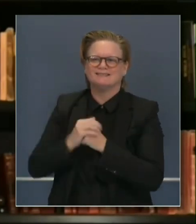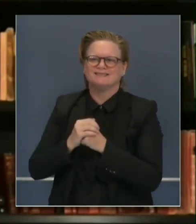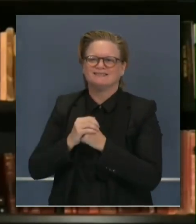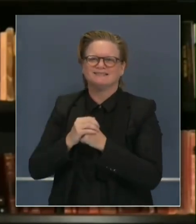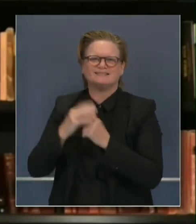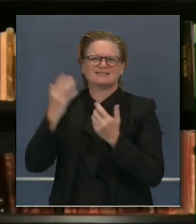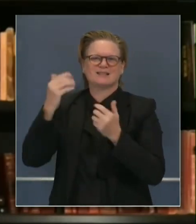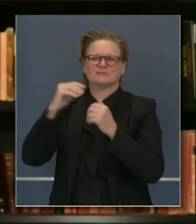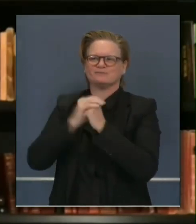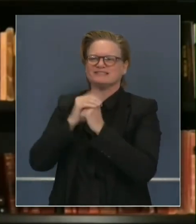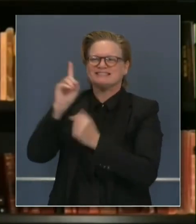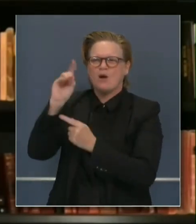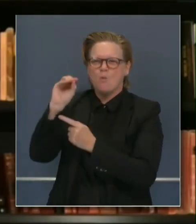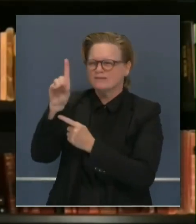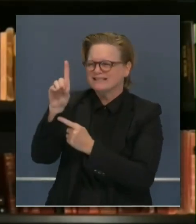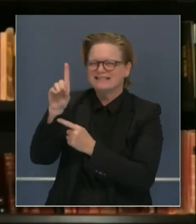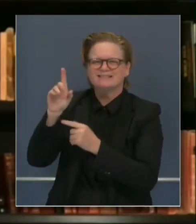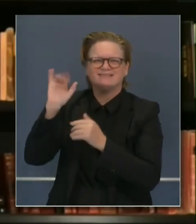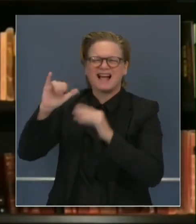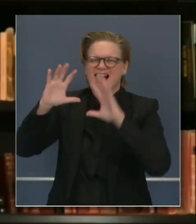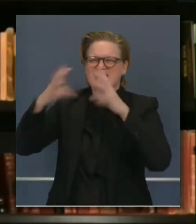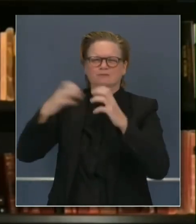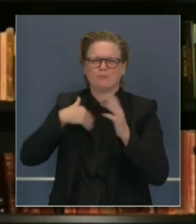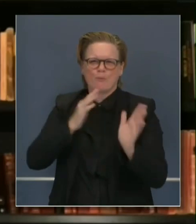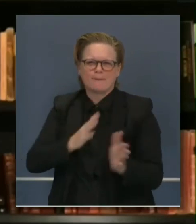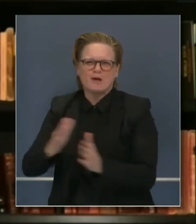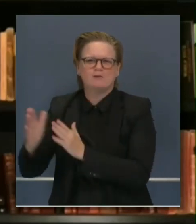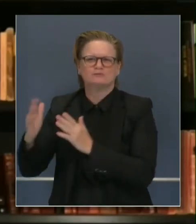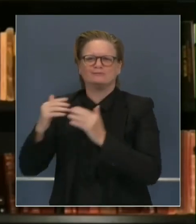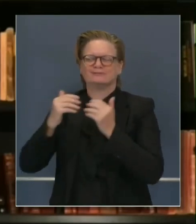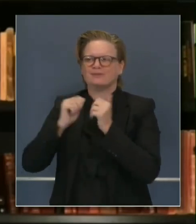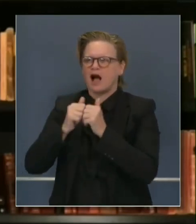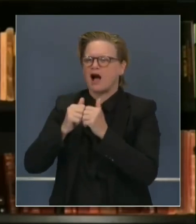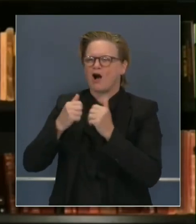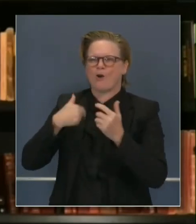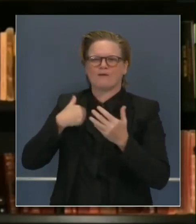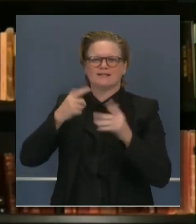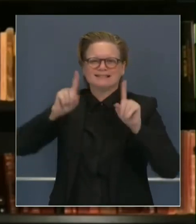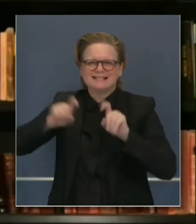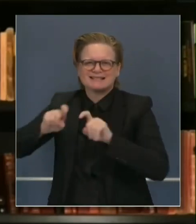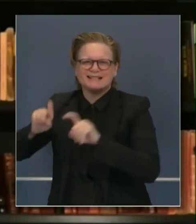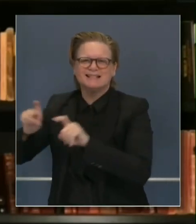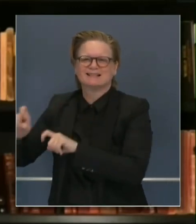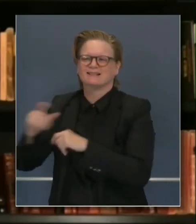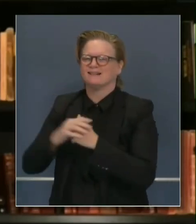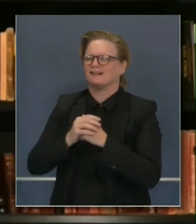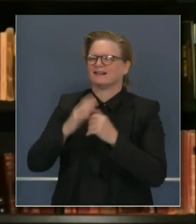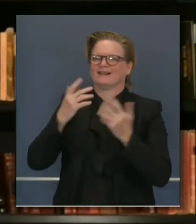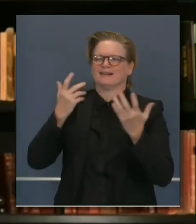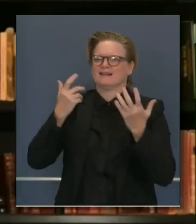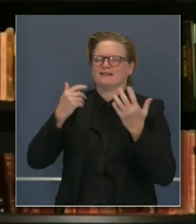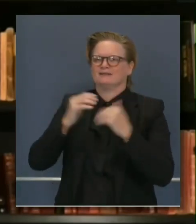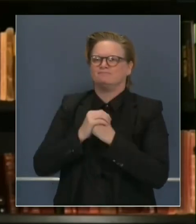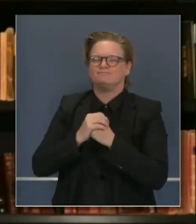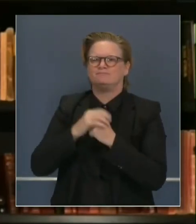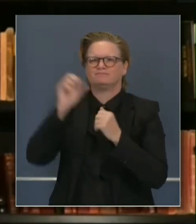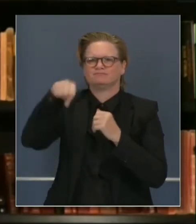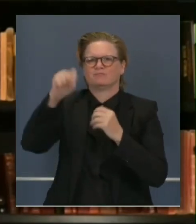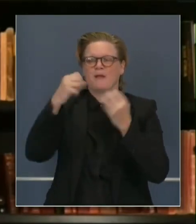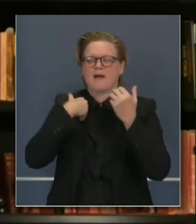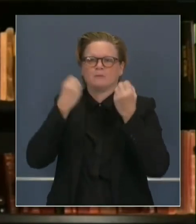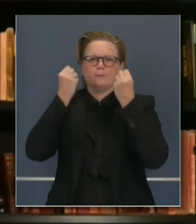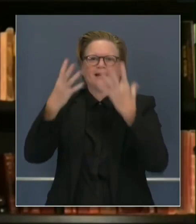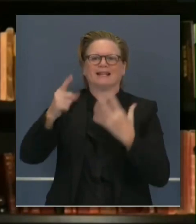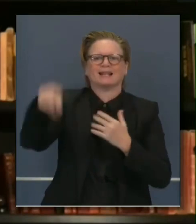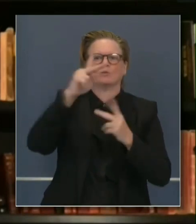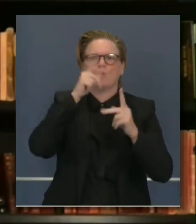planning. And as a consequence, we were working off many assumptions that have not materialized. Rather than belaboring